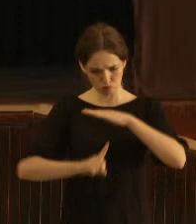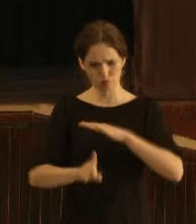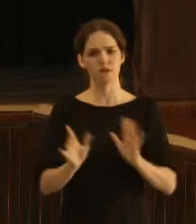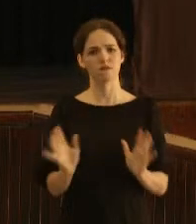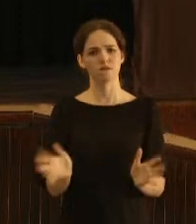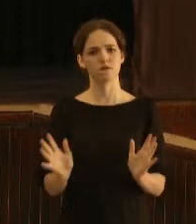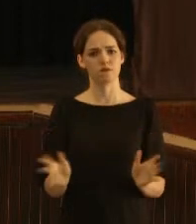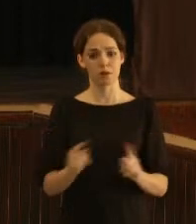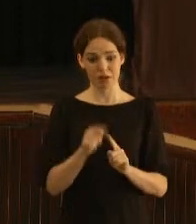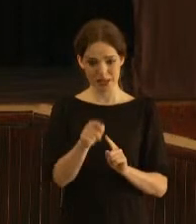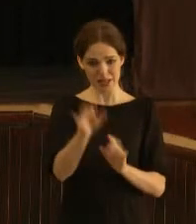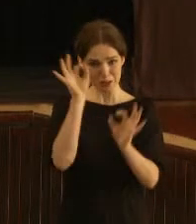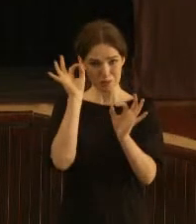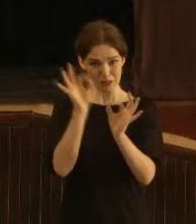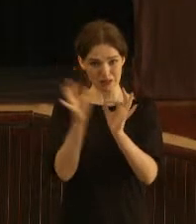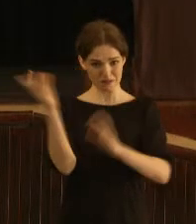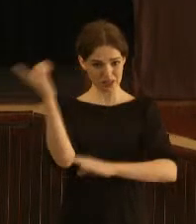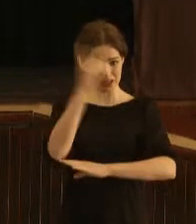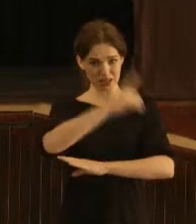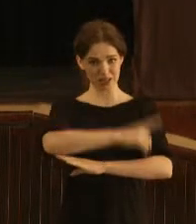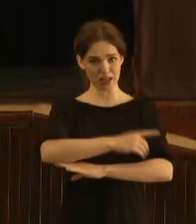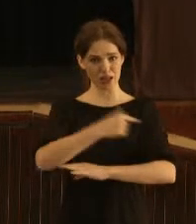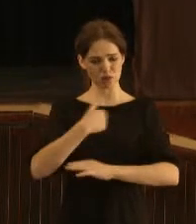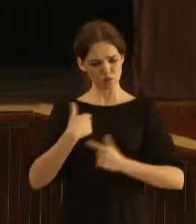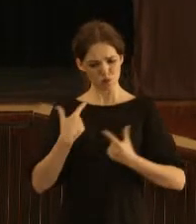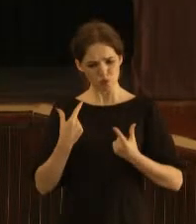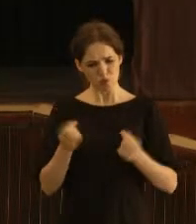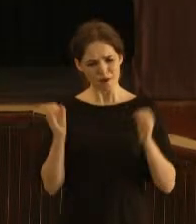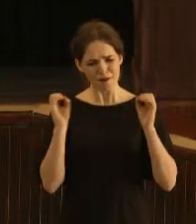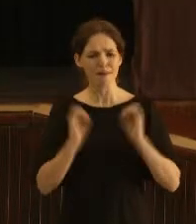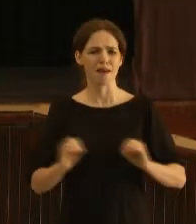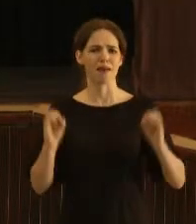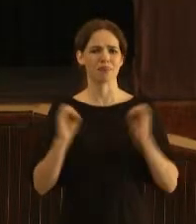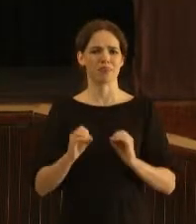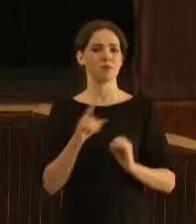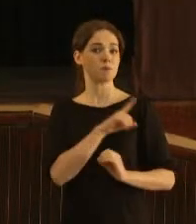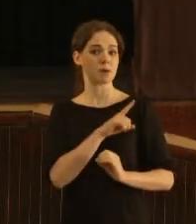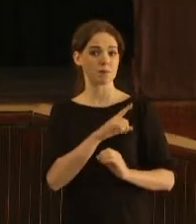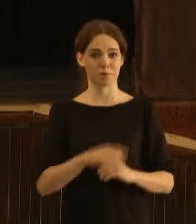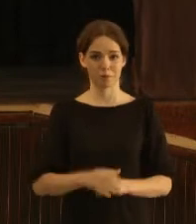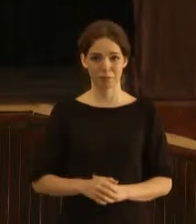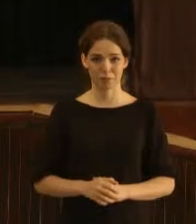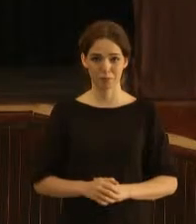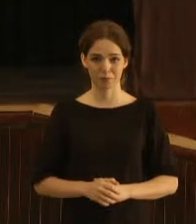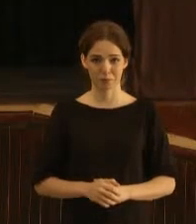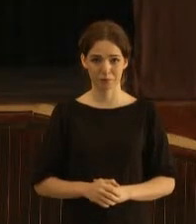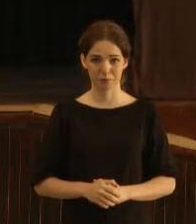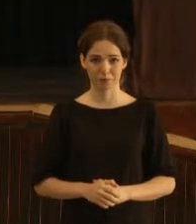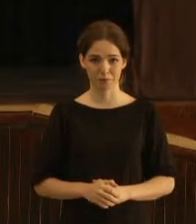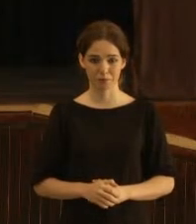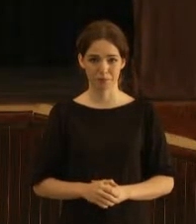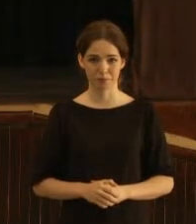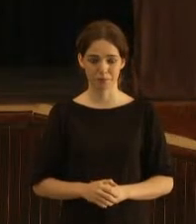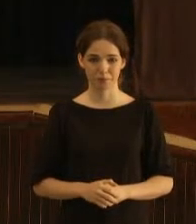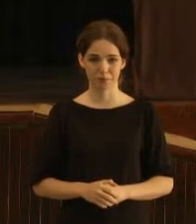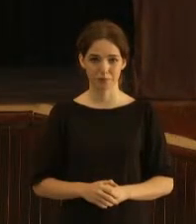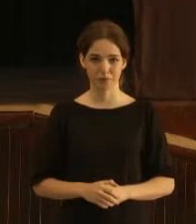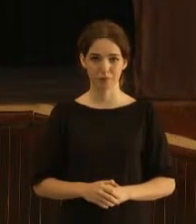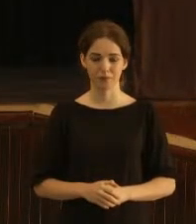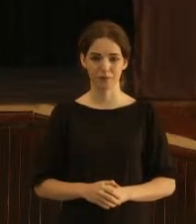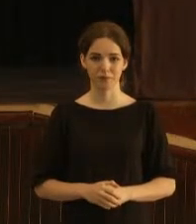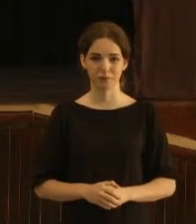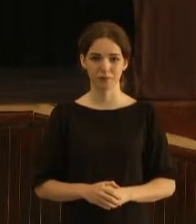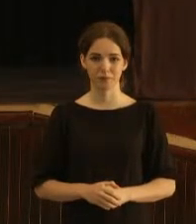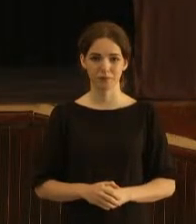specific day nothing could have been done. Niks kon gedoen geword het nie, want die papierwerk was ook weer een plekkie intussen het van